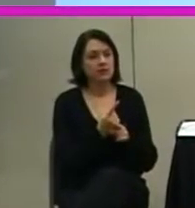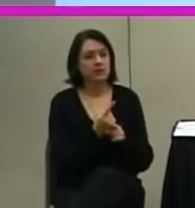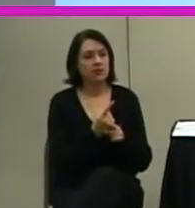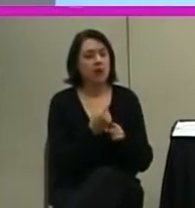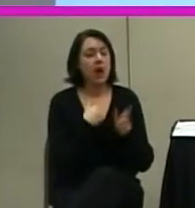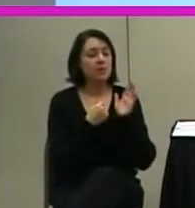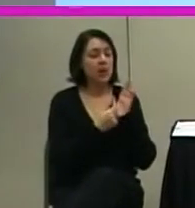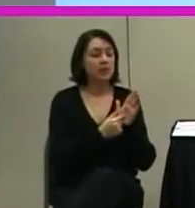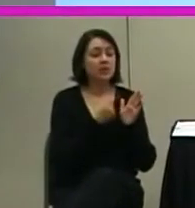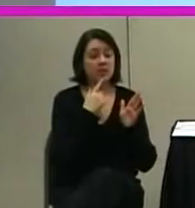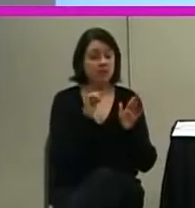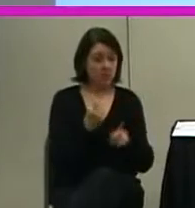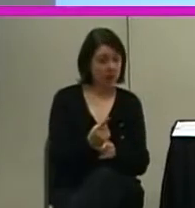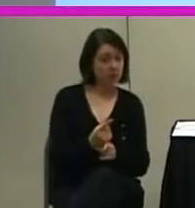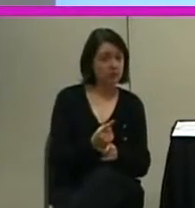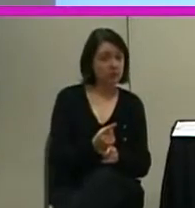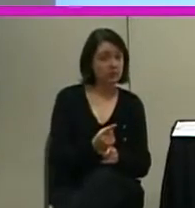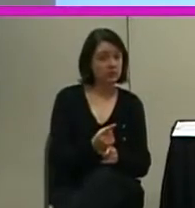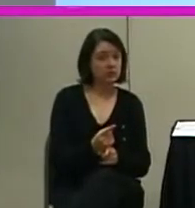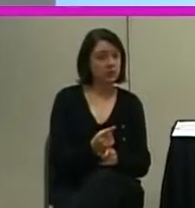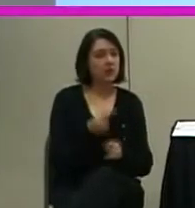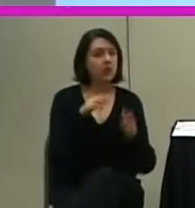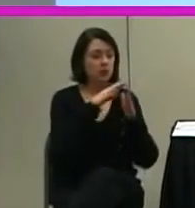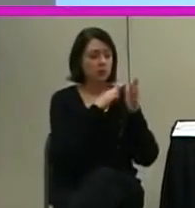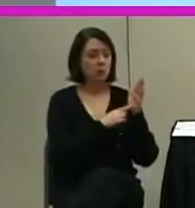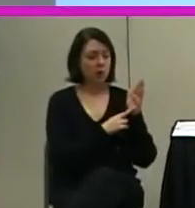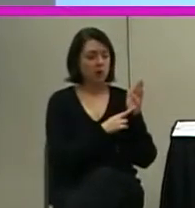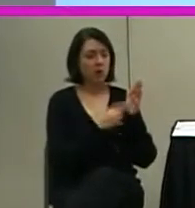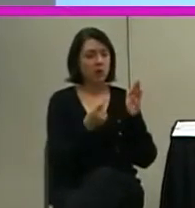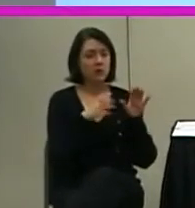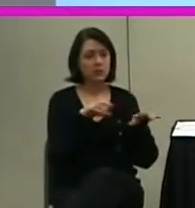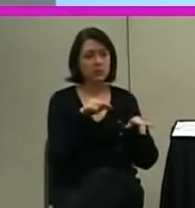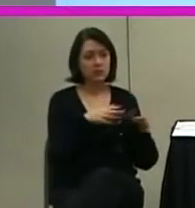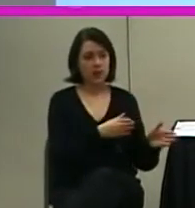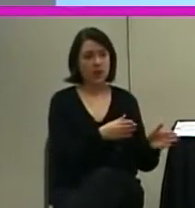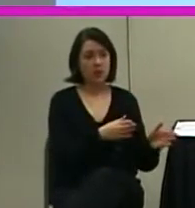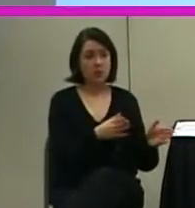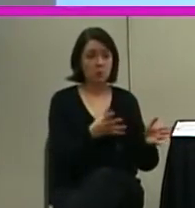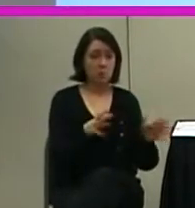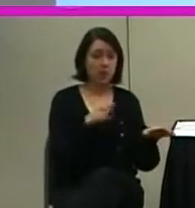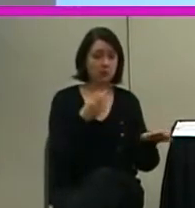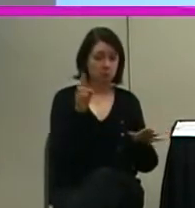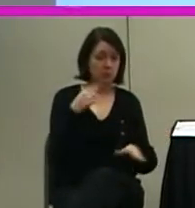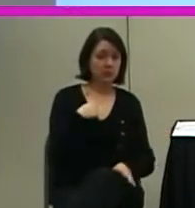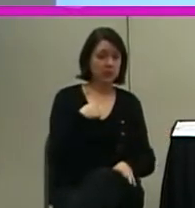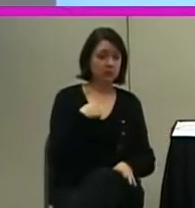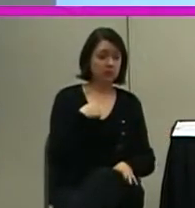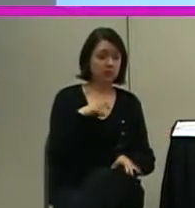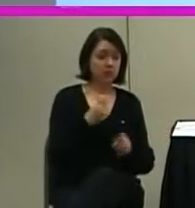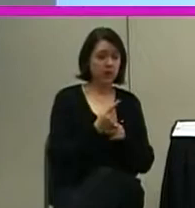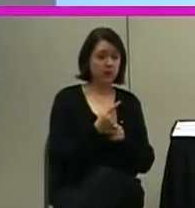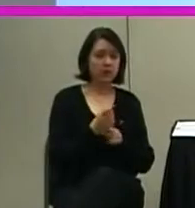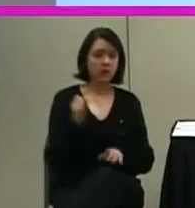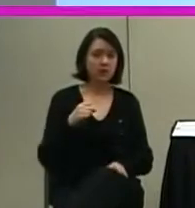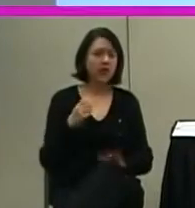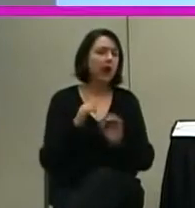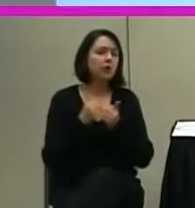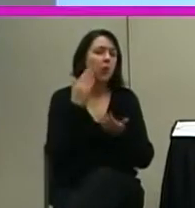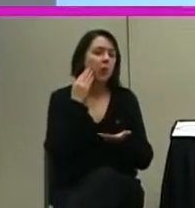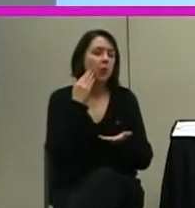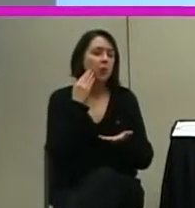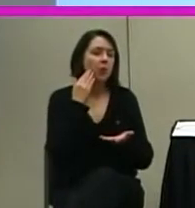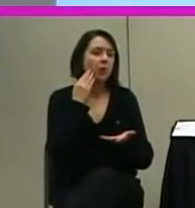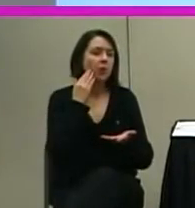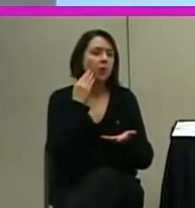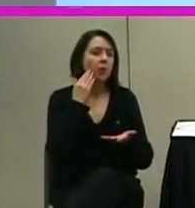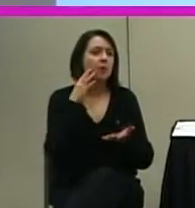model it and then I'll say, was that right? Here's the rule. We always do it like this. Watch me. Am I doing it that way? Yes. How'd you know?